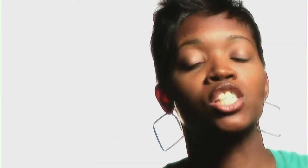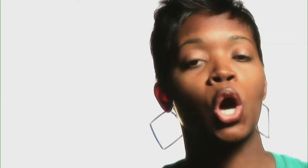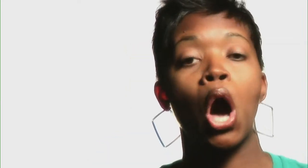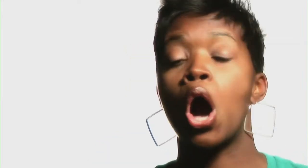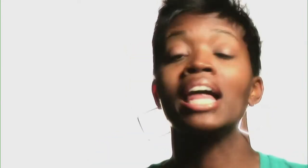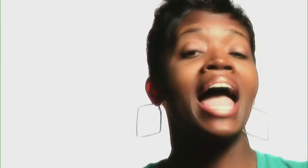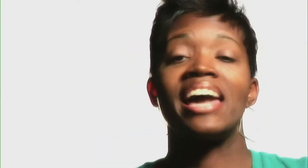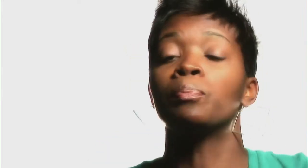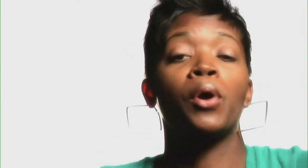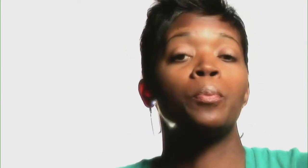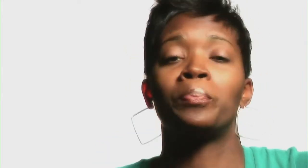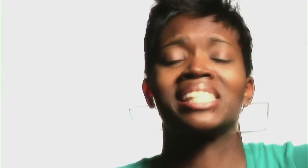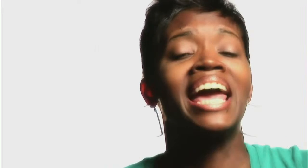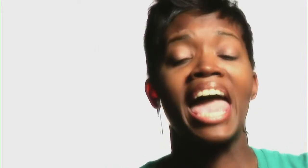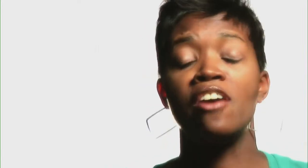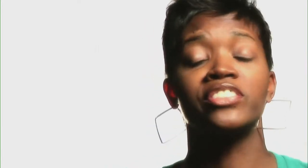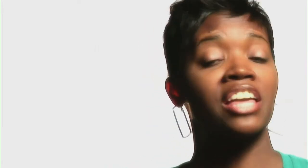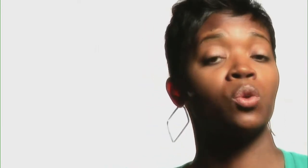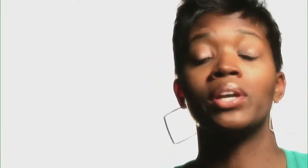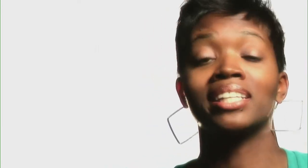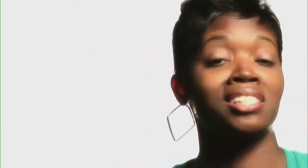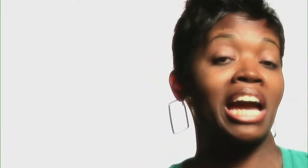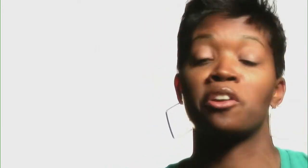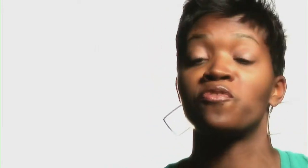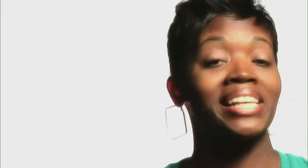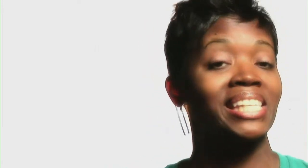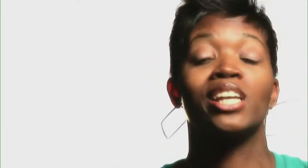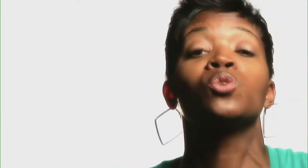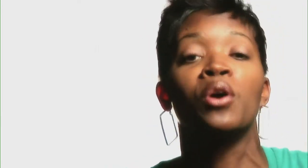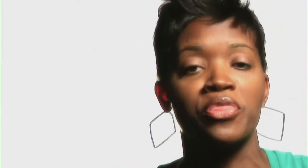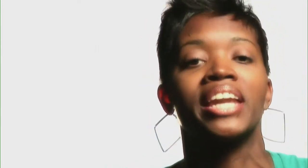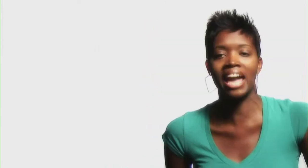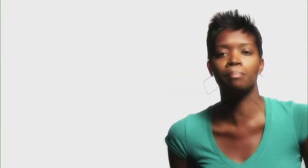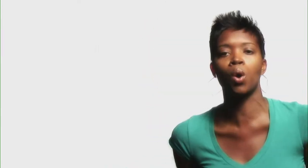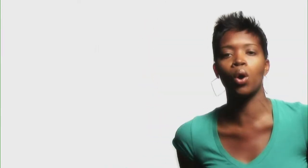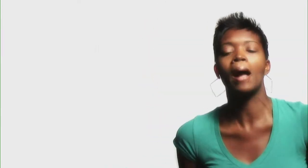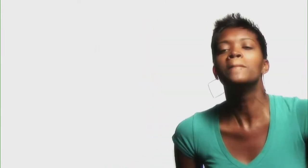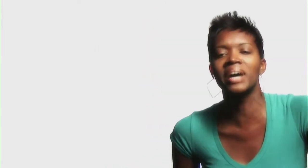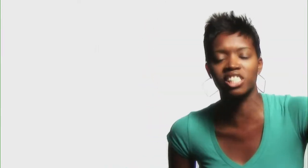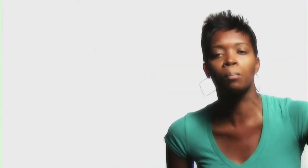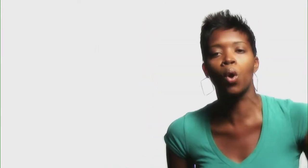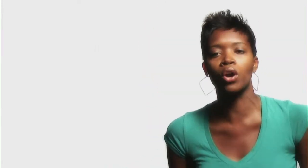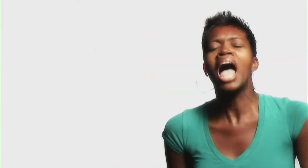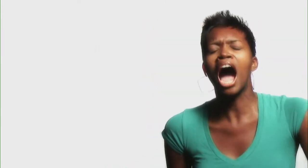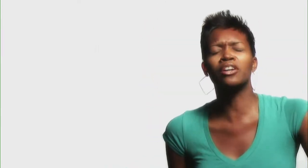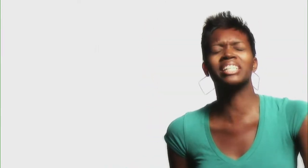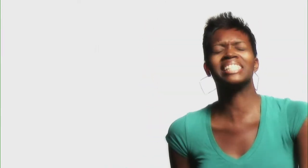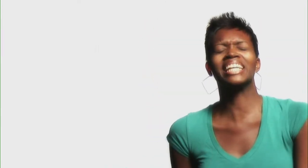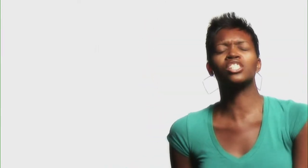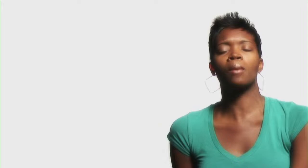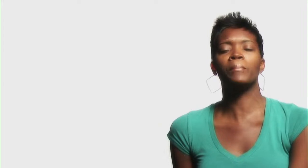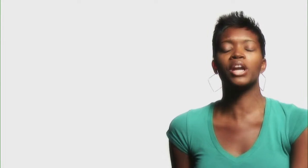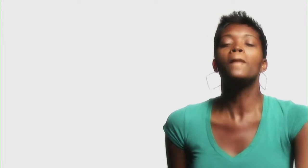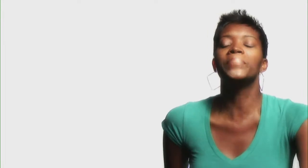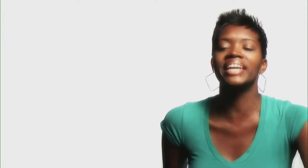He is call and purpose. Everything that we can sacrifice, he's worth it and more, much more. Our good deeds are mere pennies.